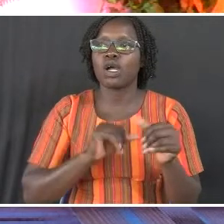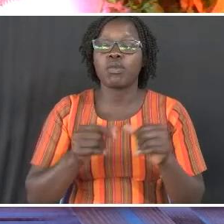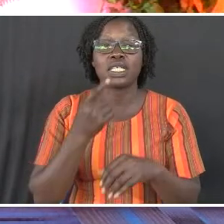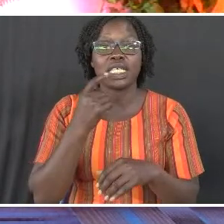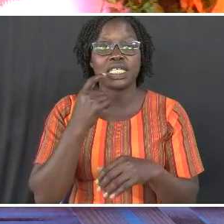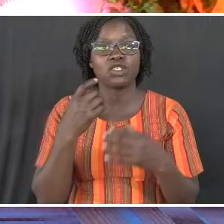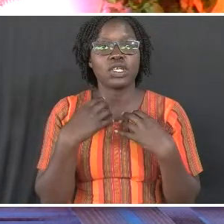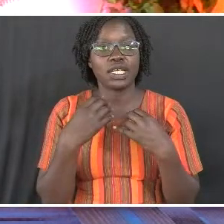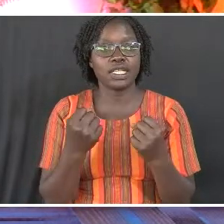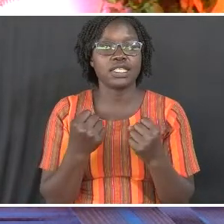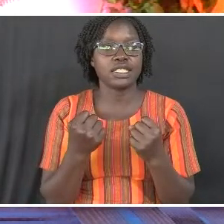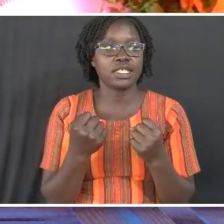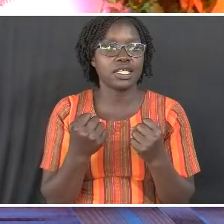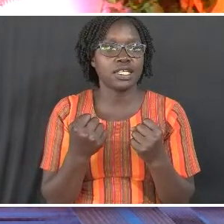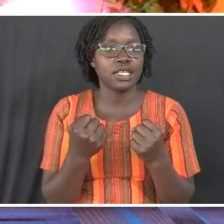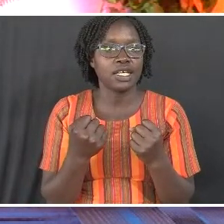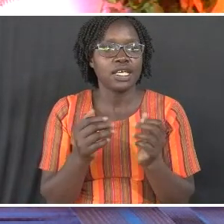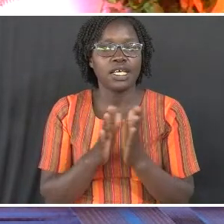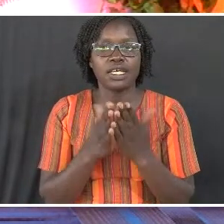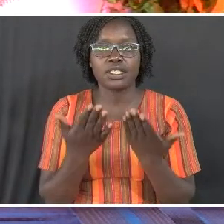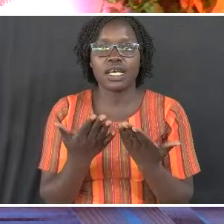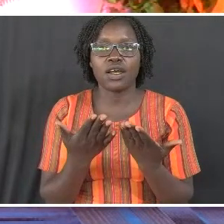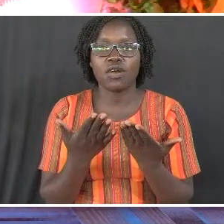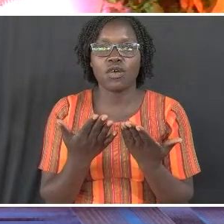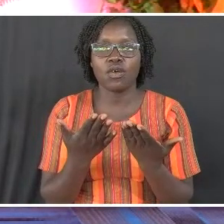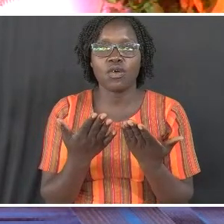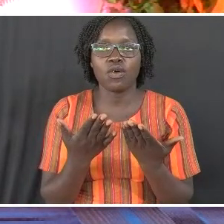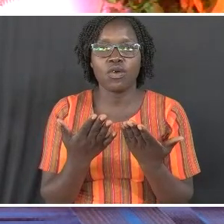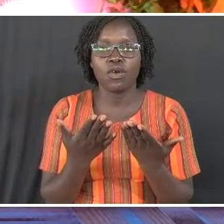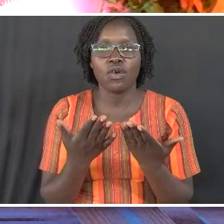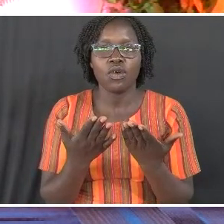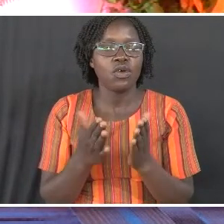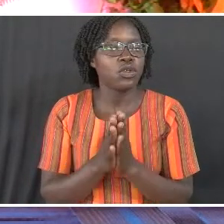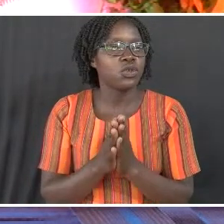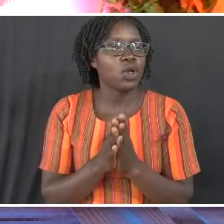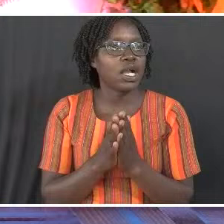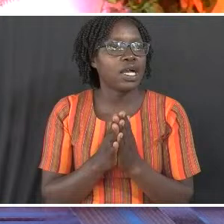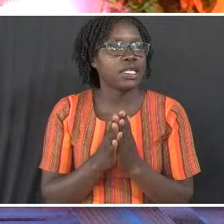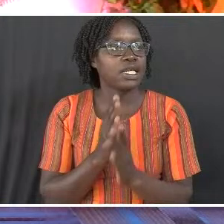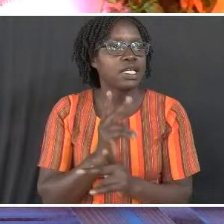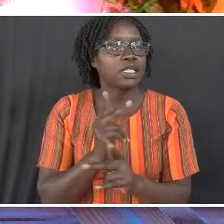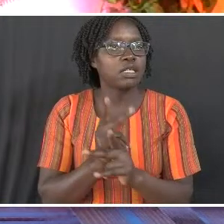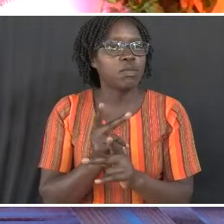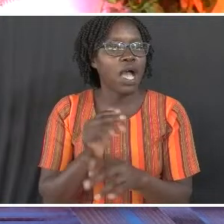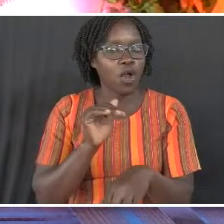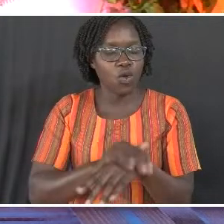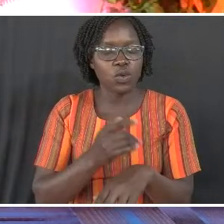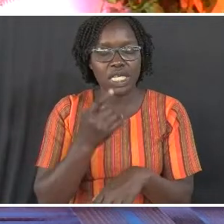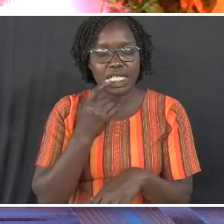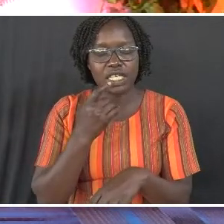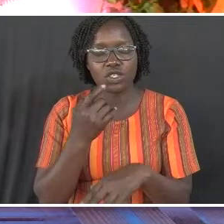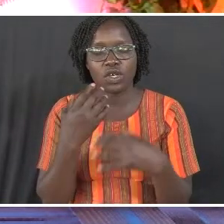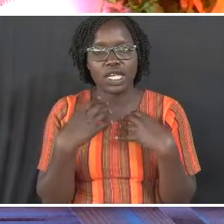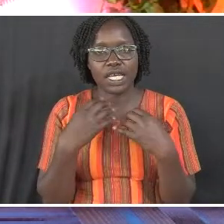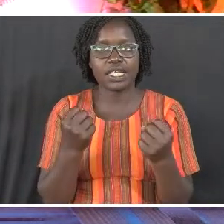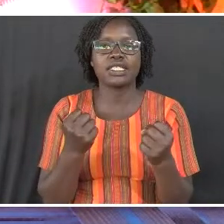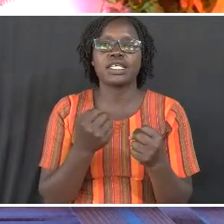dental health and how you can maintain a good dental health.